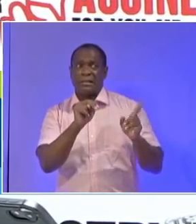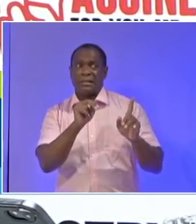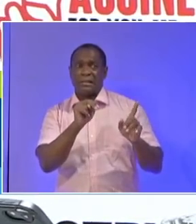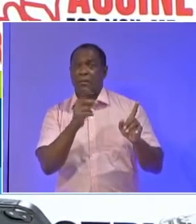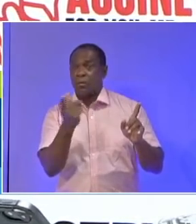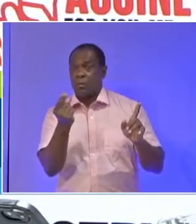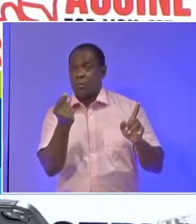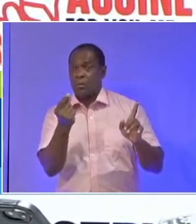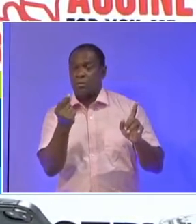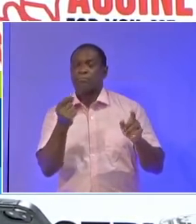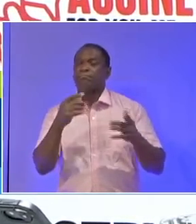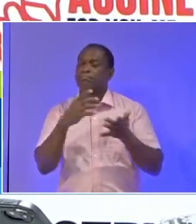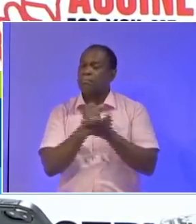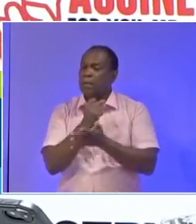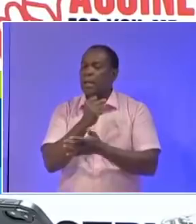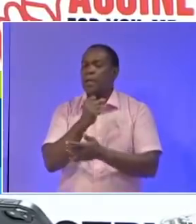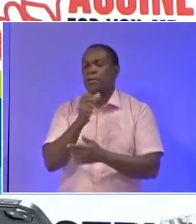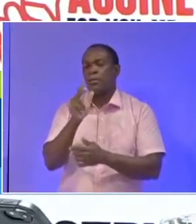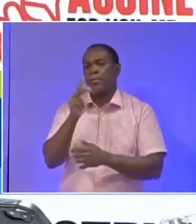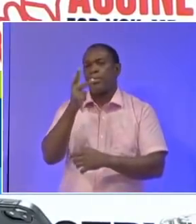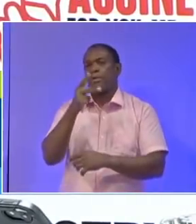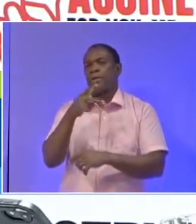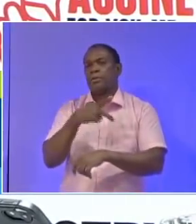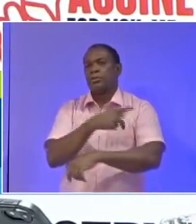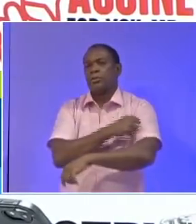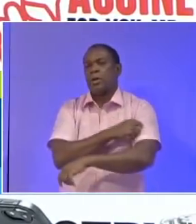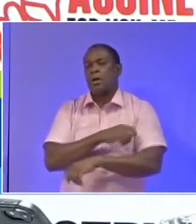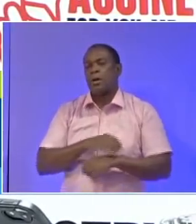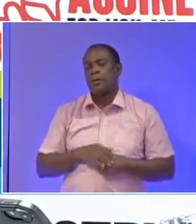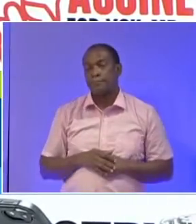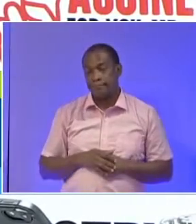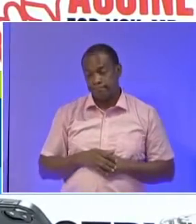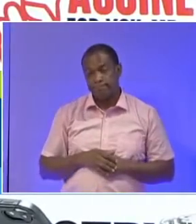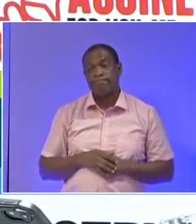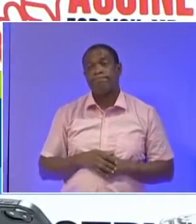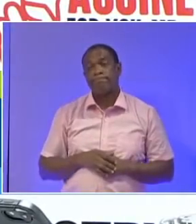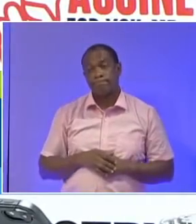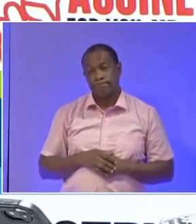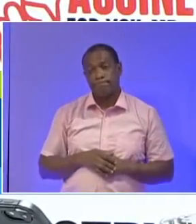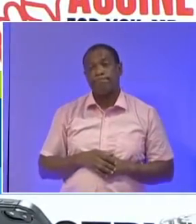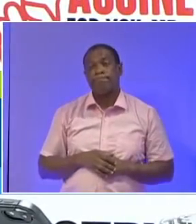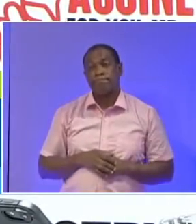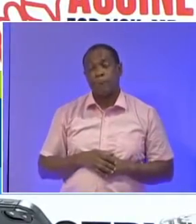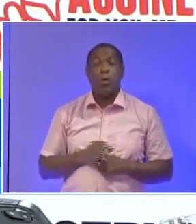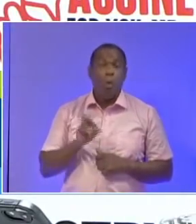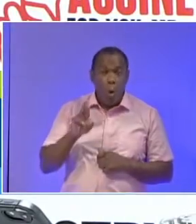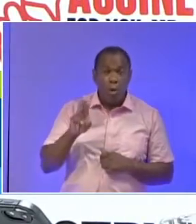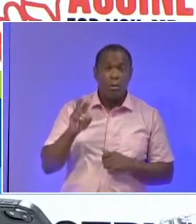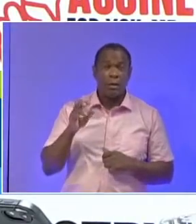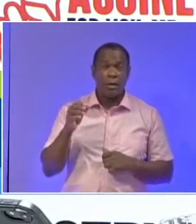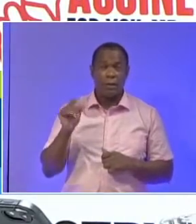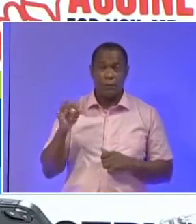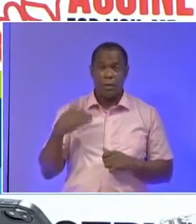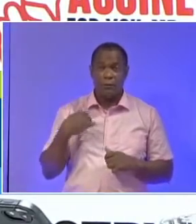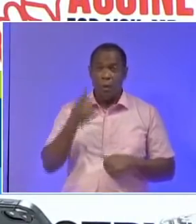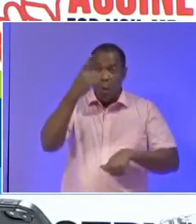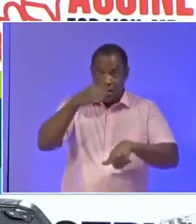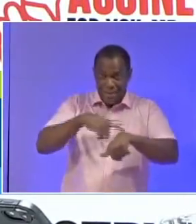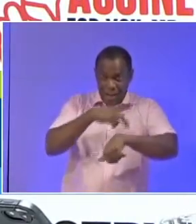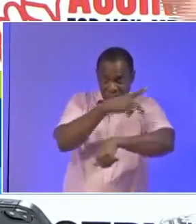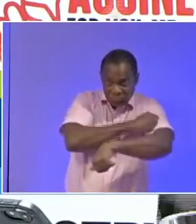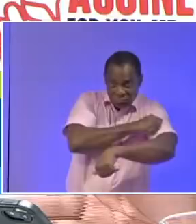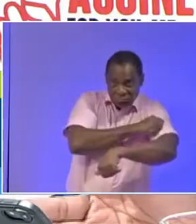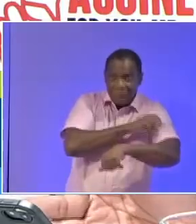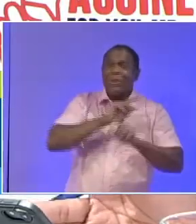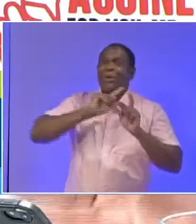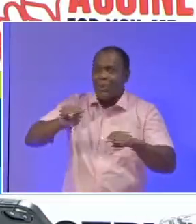So those persons who already have first shot, second shot, your extra layer of protection against Omicron is